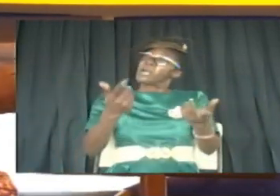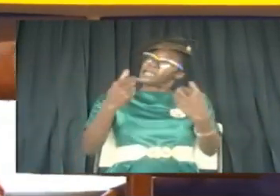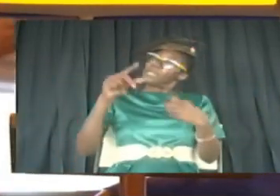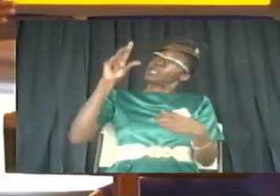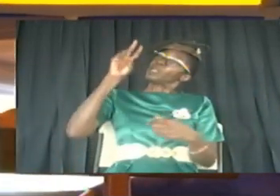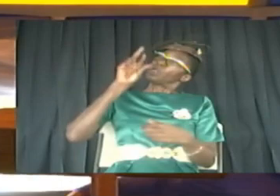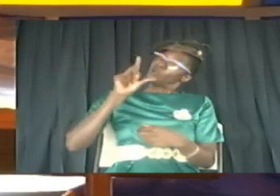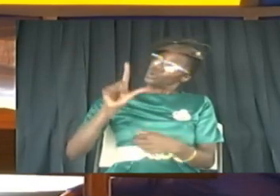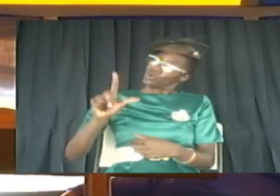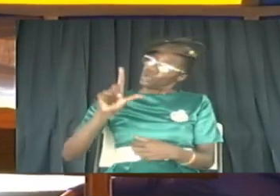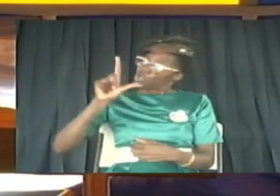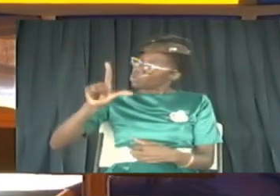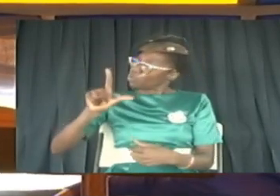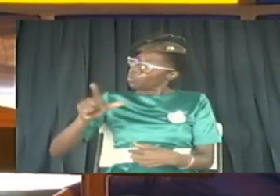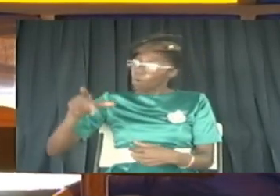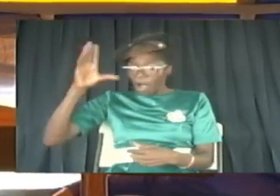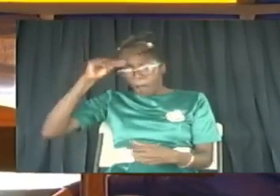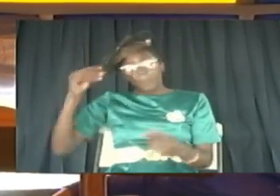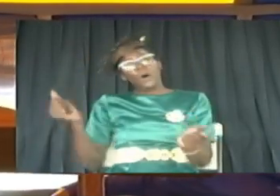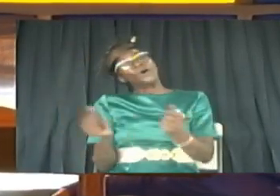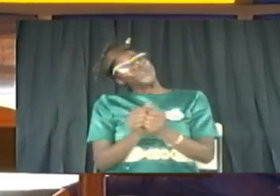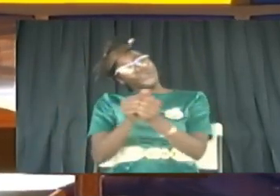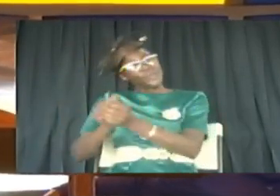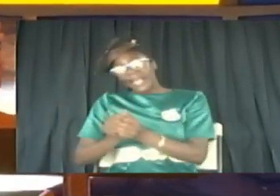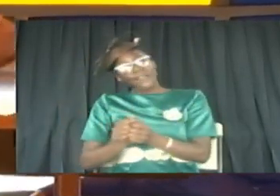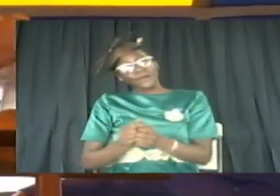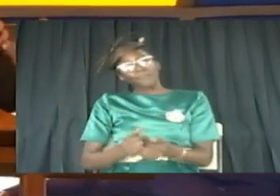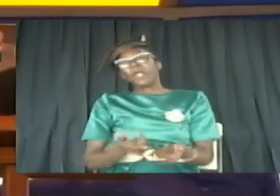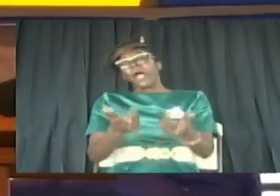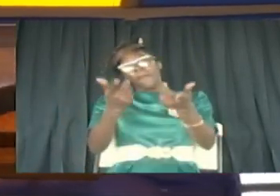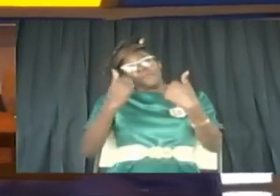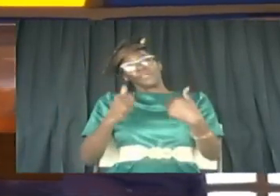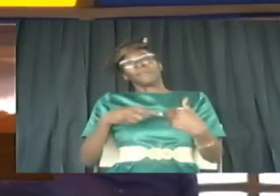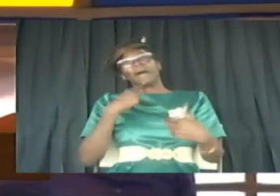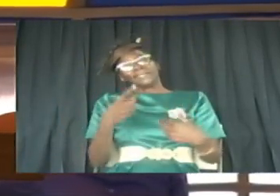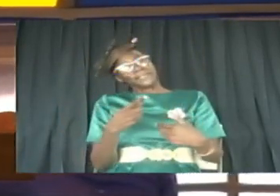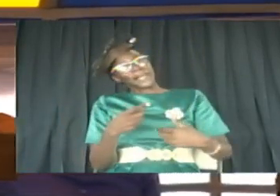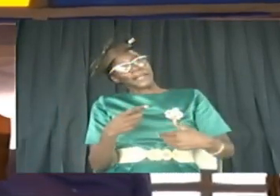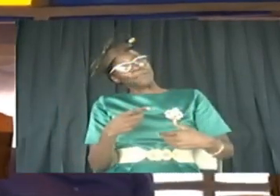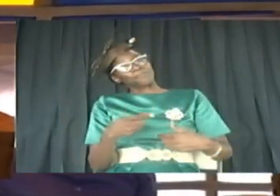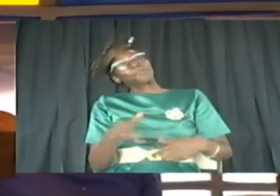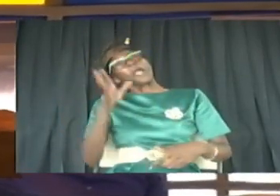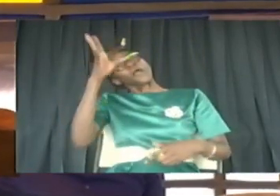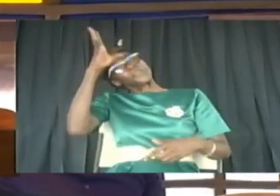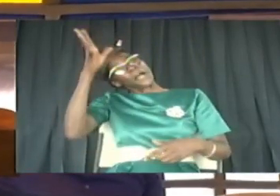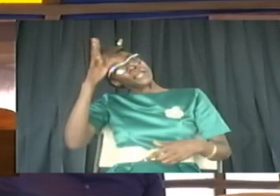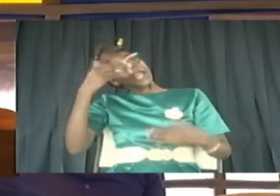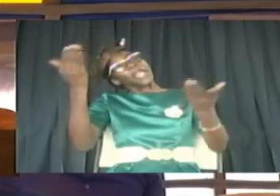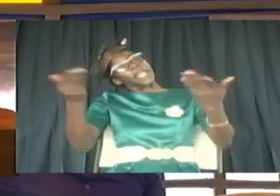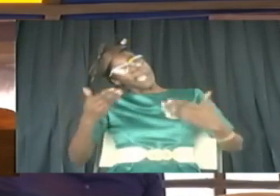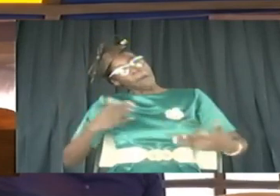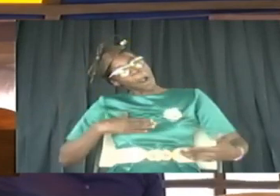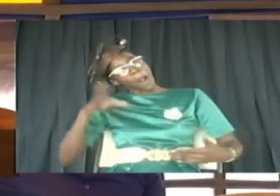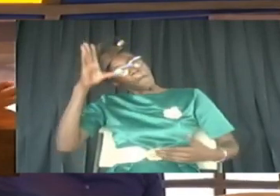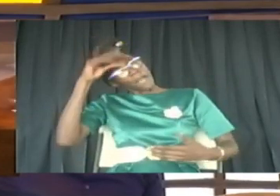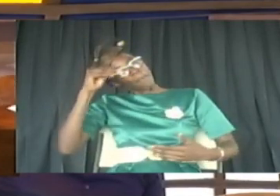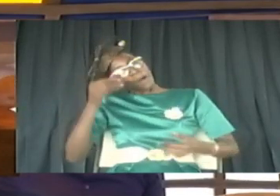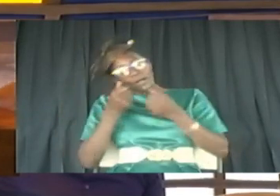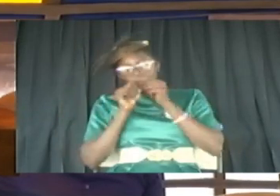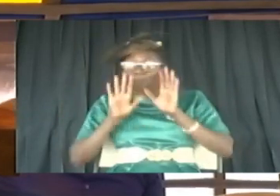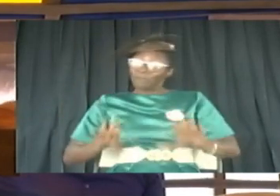them to Jacob and said, "Daddy, here are my boys, bless them." And so